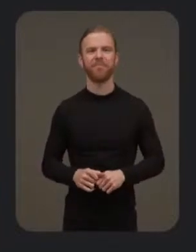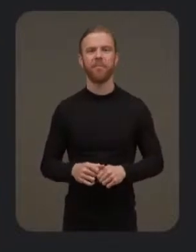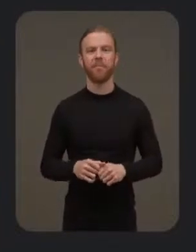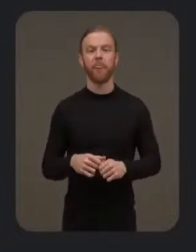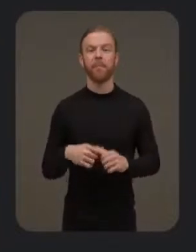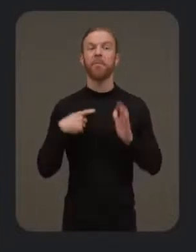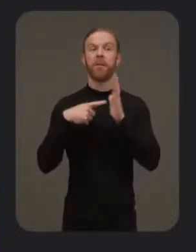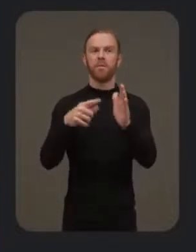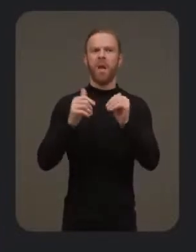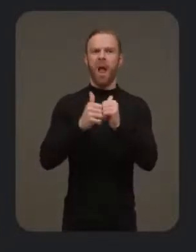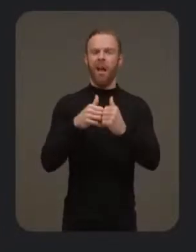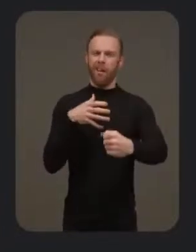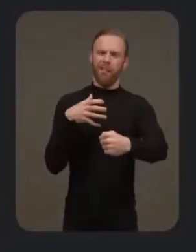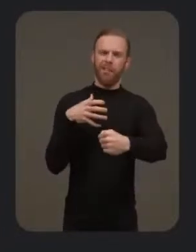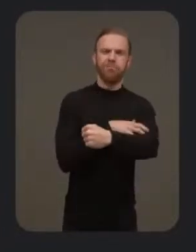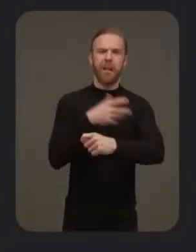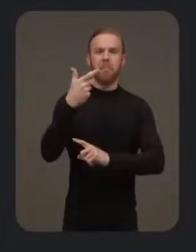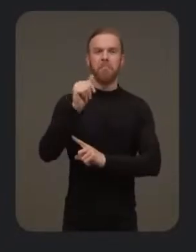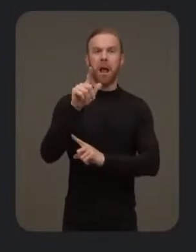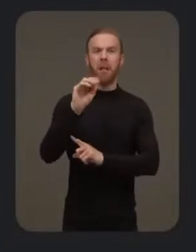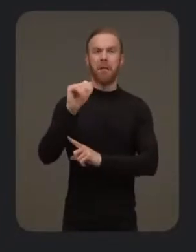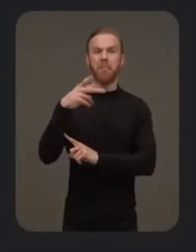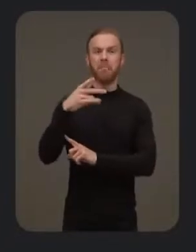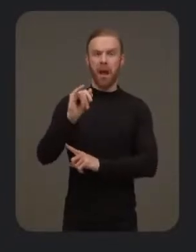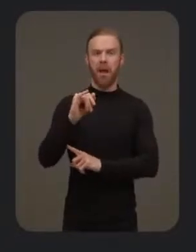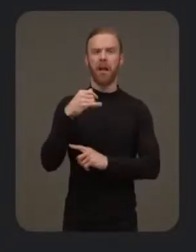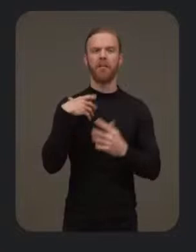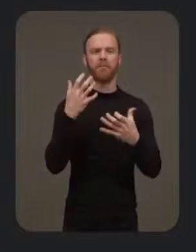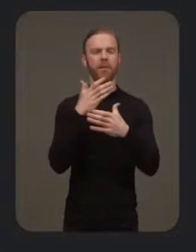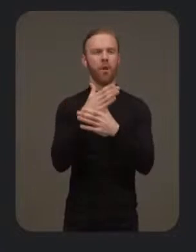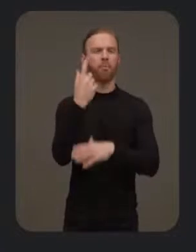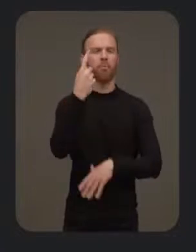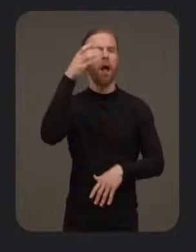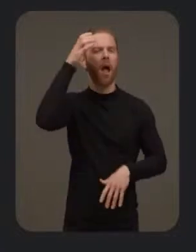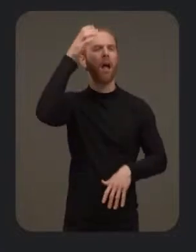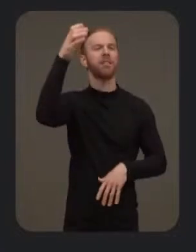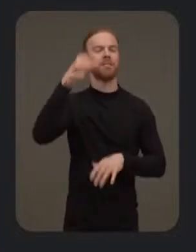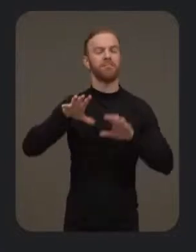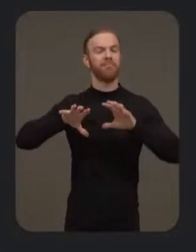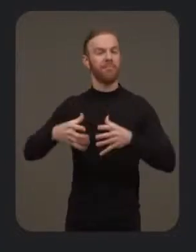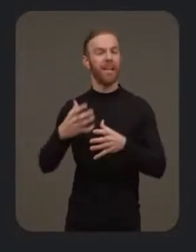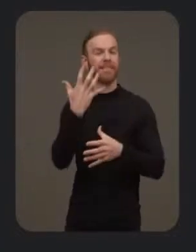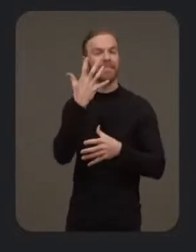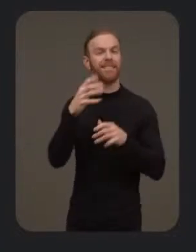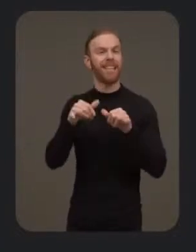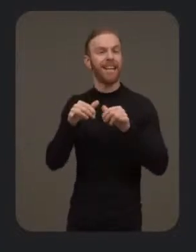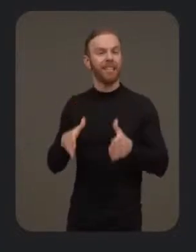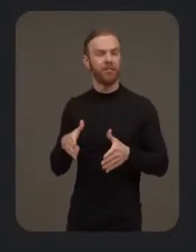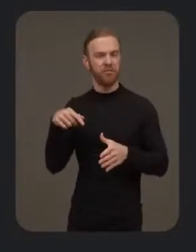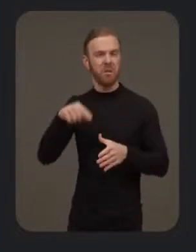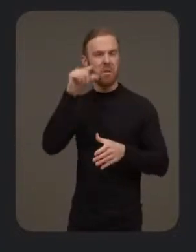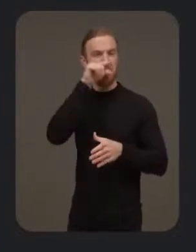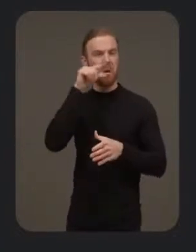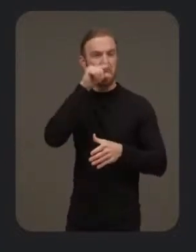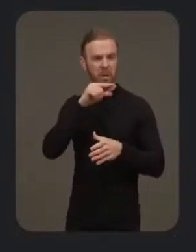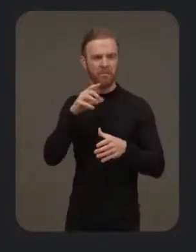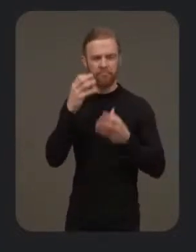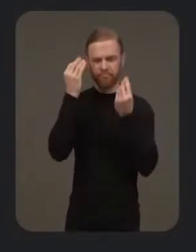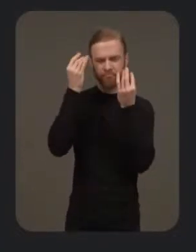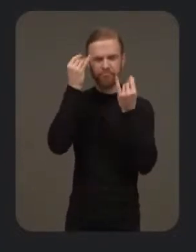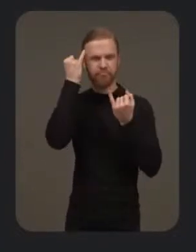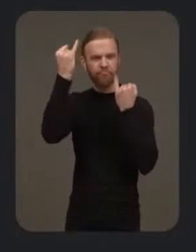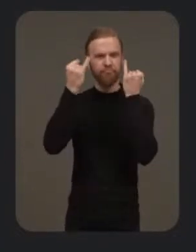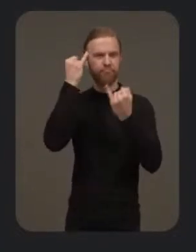you just how powerful the Palm API is, I want to share one concept that 5 engineers at Google put together over the last